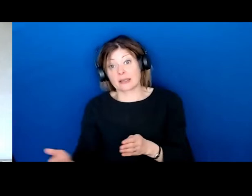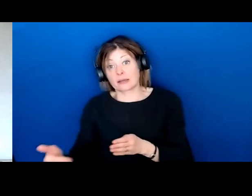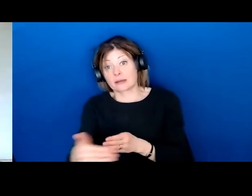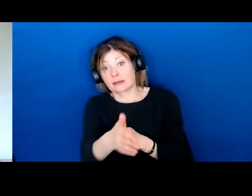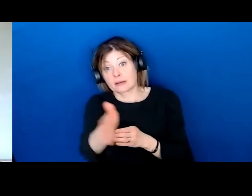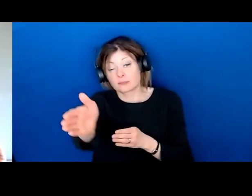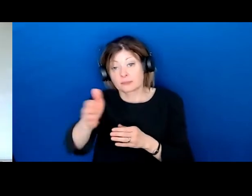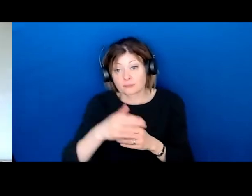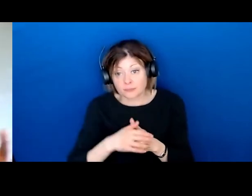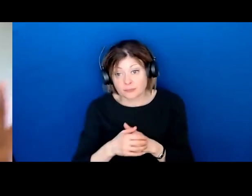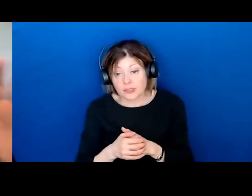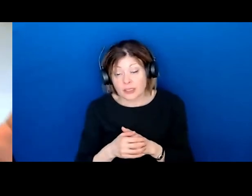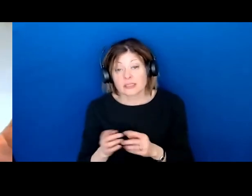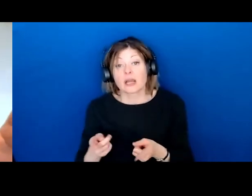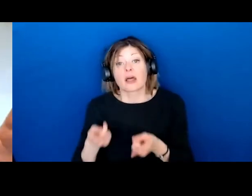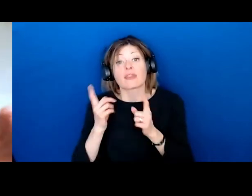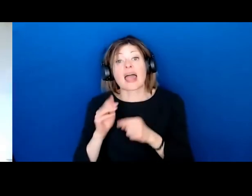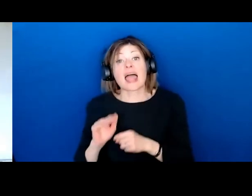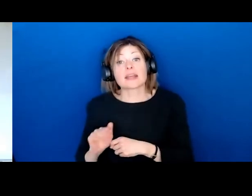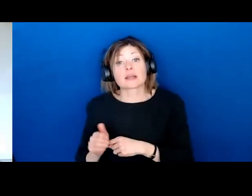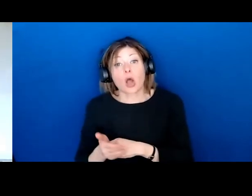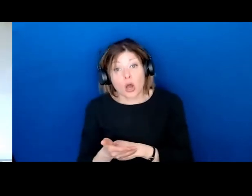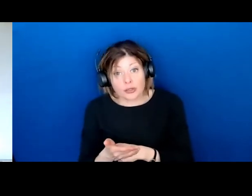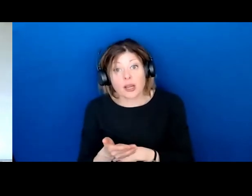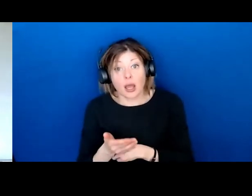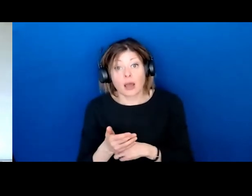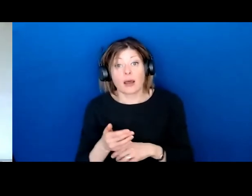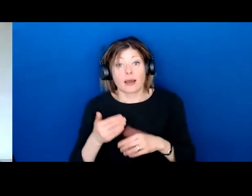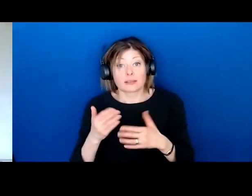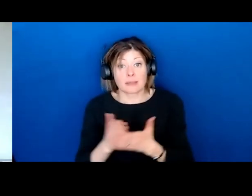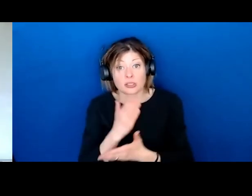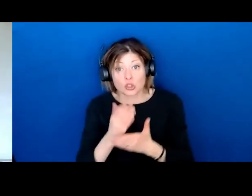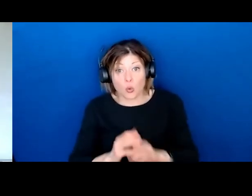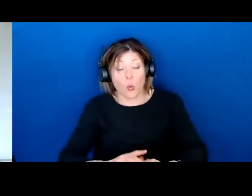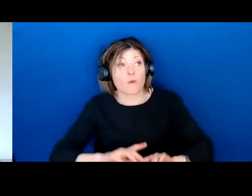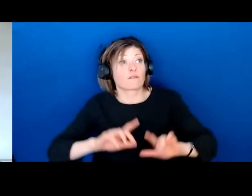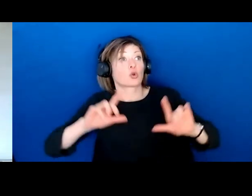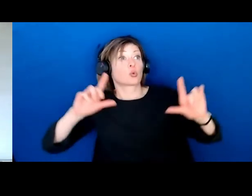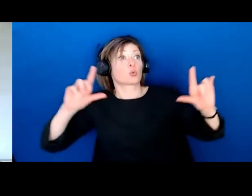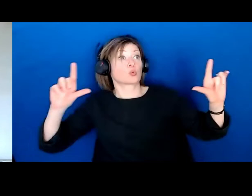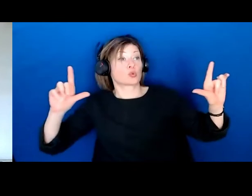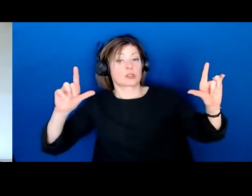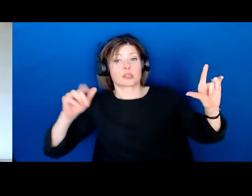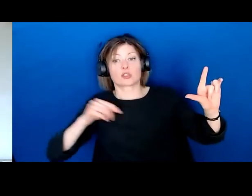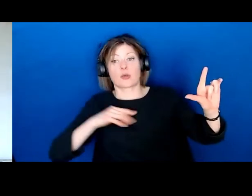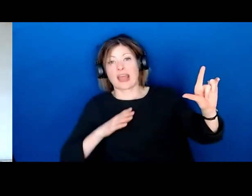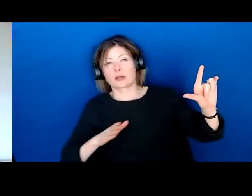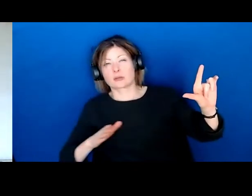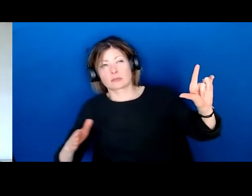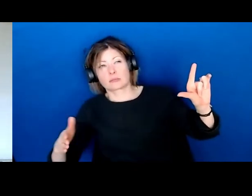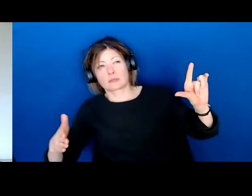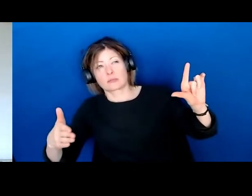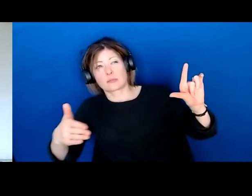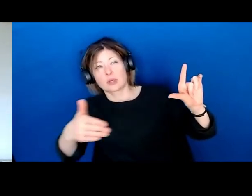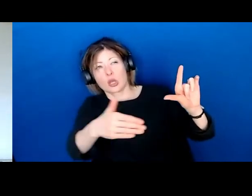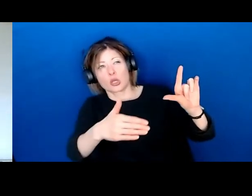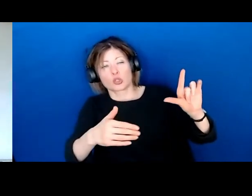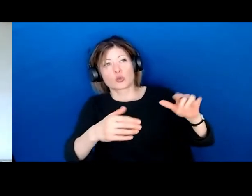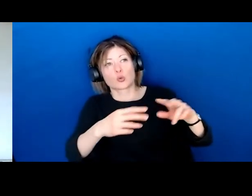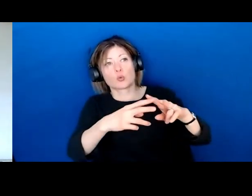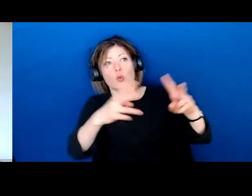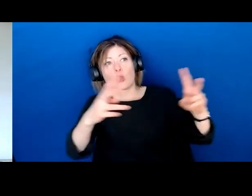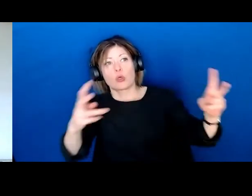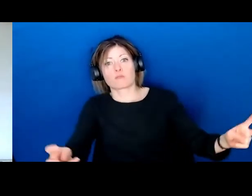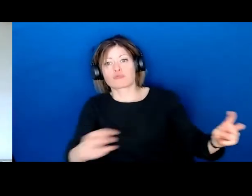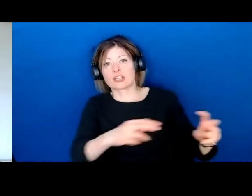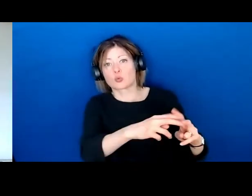the head gardener has opened up the views, although that only goes around the lake to the 5 Arch Bridge, so that's only the first half of the garden,